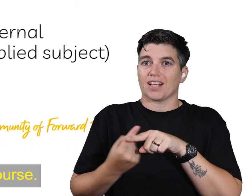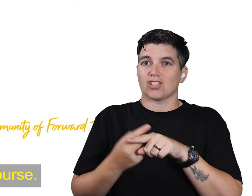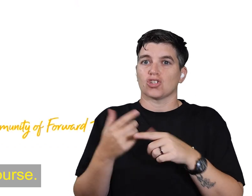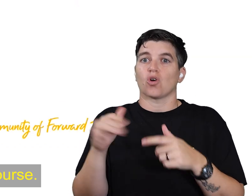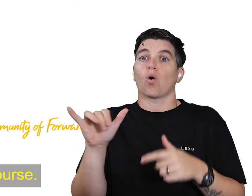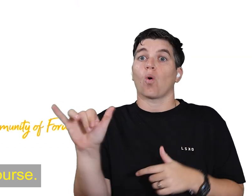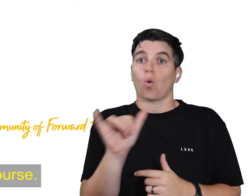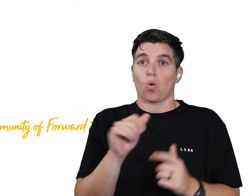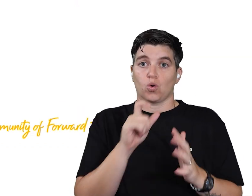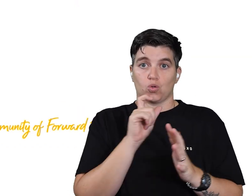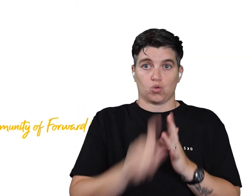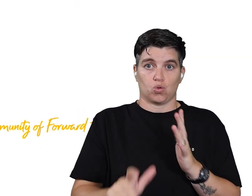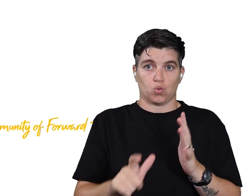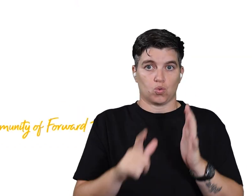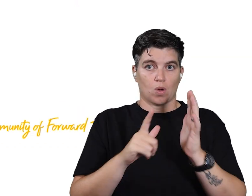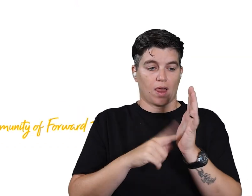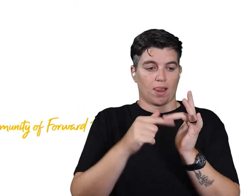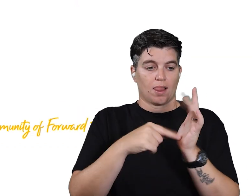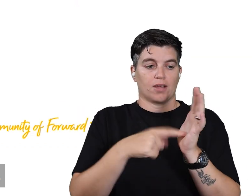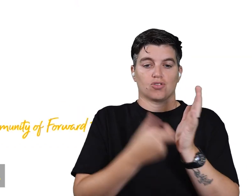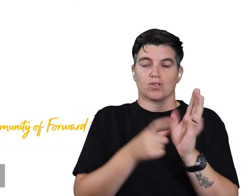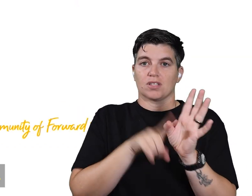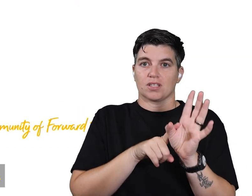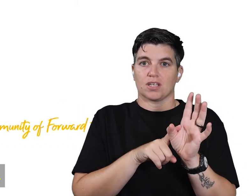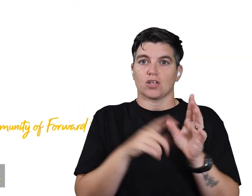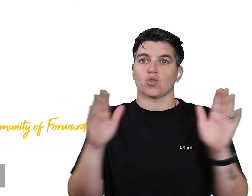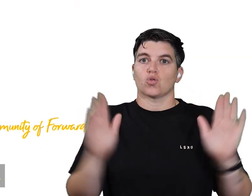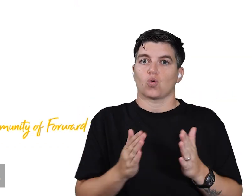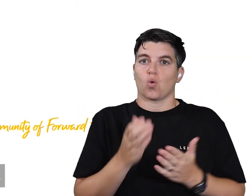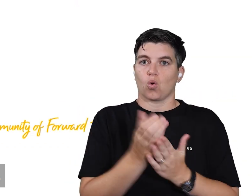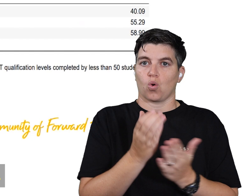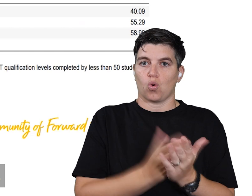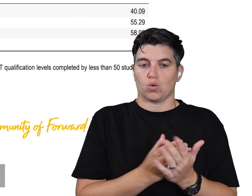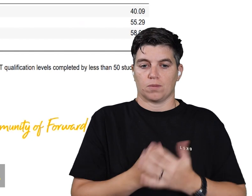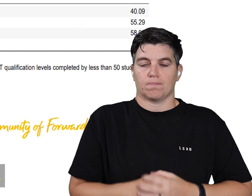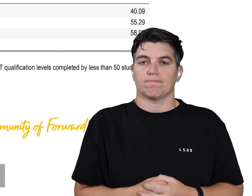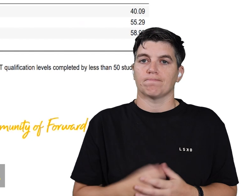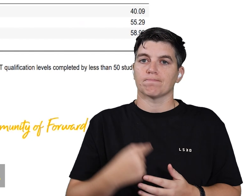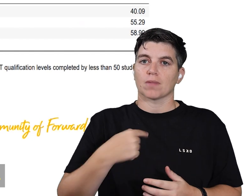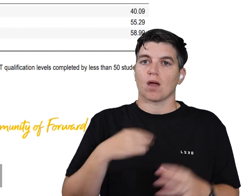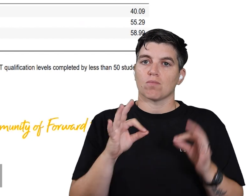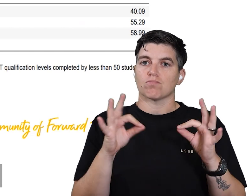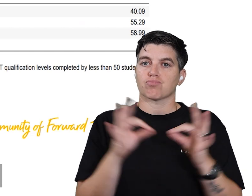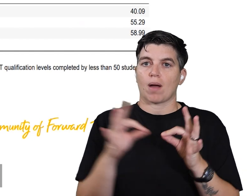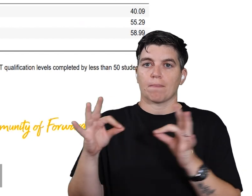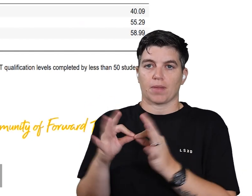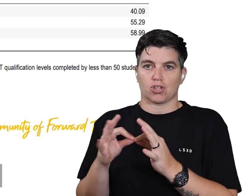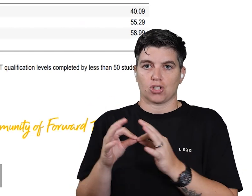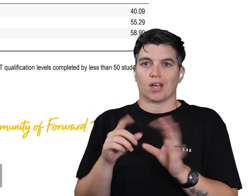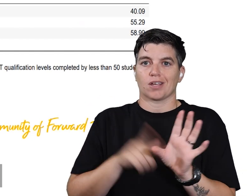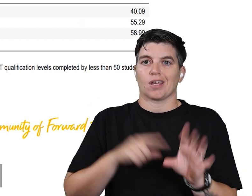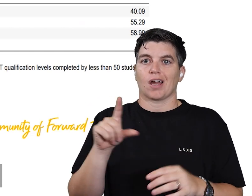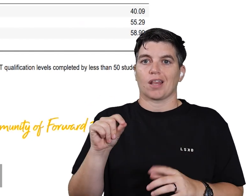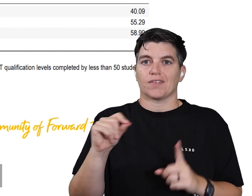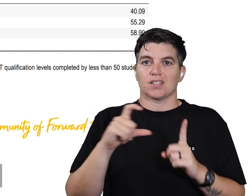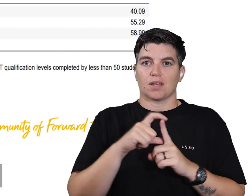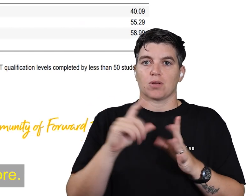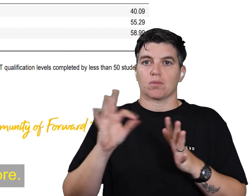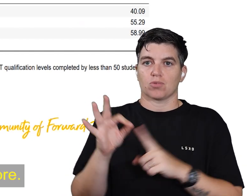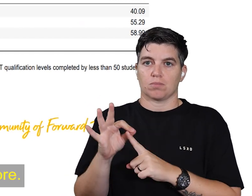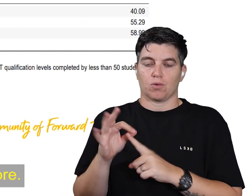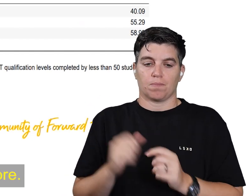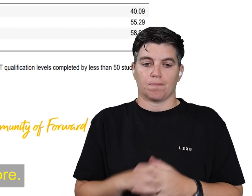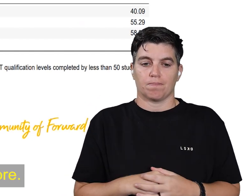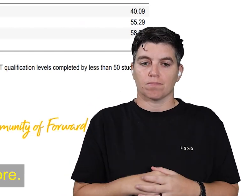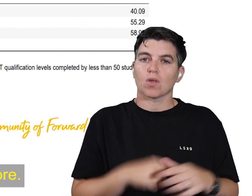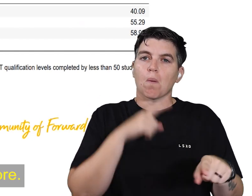course. Thanks, Marty. I'm Brad Blashak, Deputy Principal for Year 11. Most Indooroopilly State High School students will